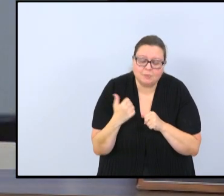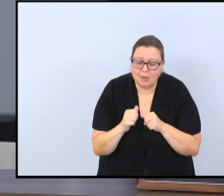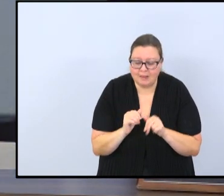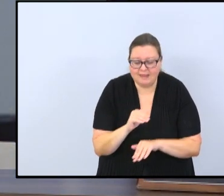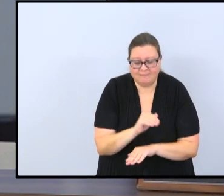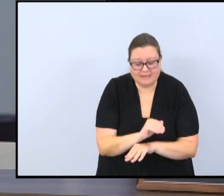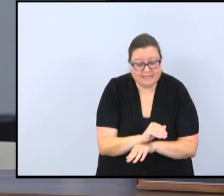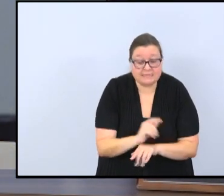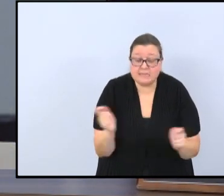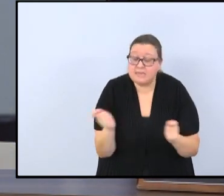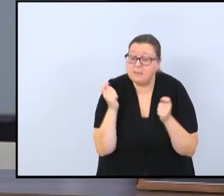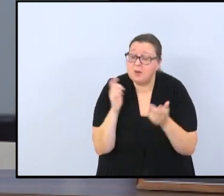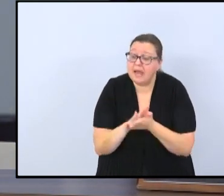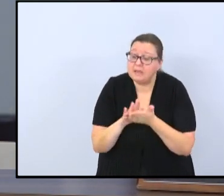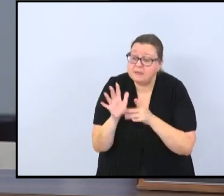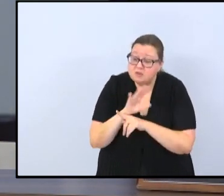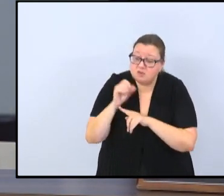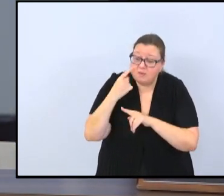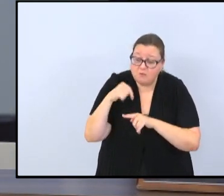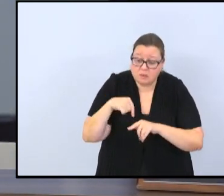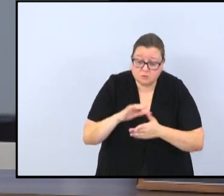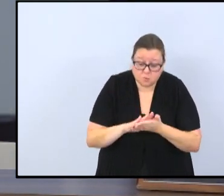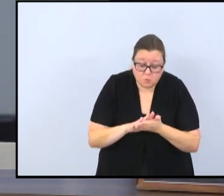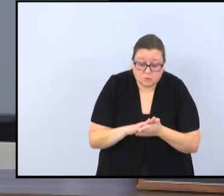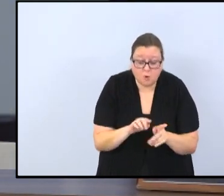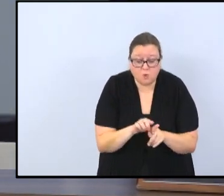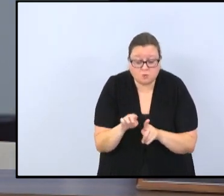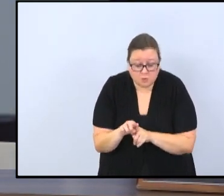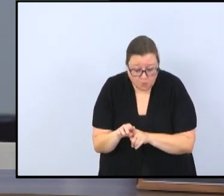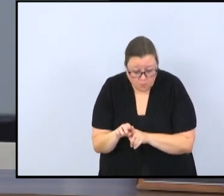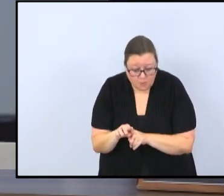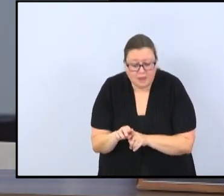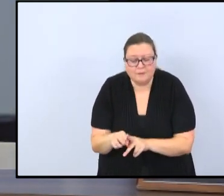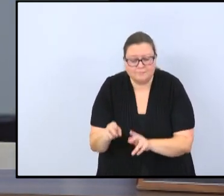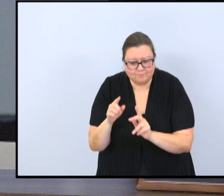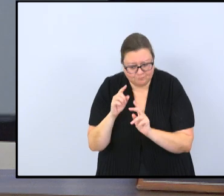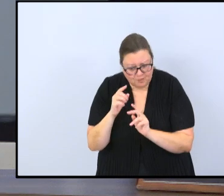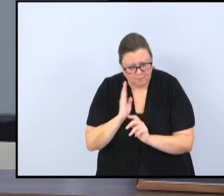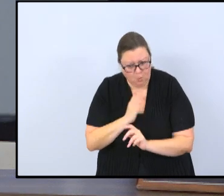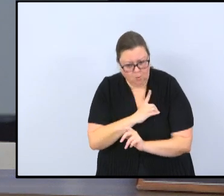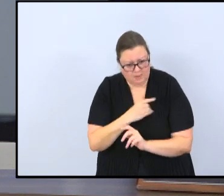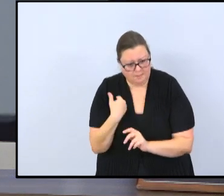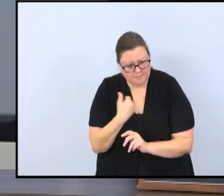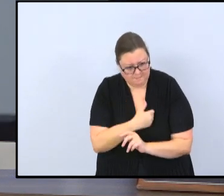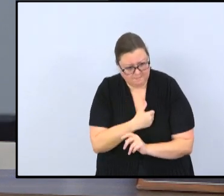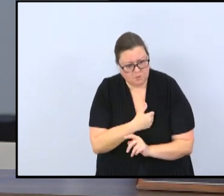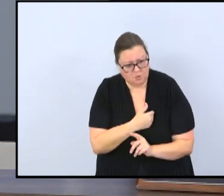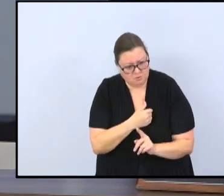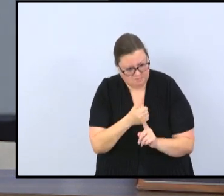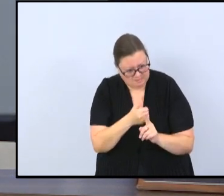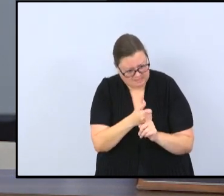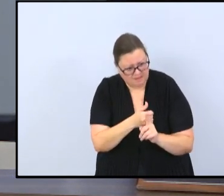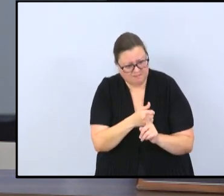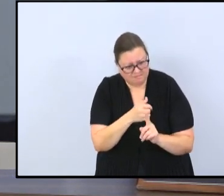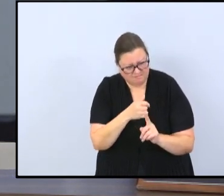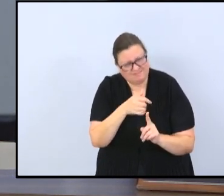in our schools, and a special thank you to Trustee Vidania, who attended both events as a proud board member, but also as a father.